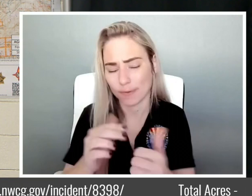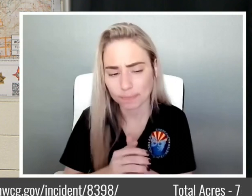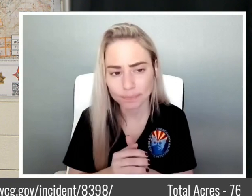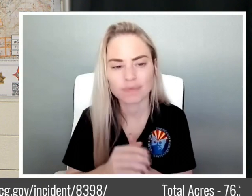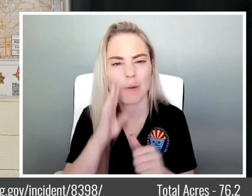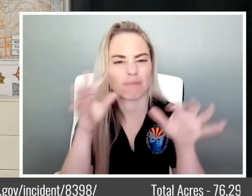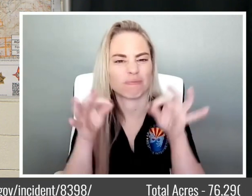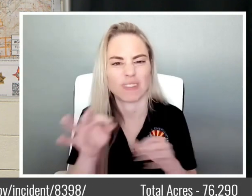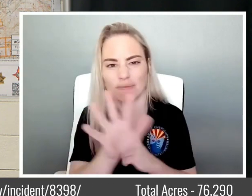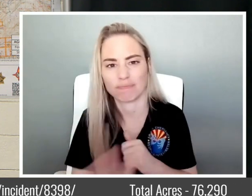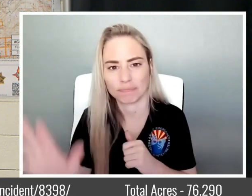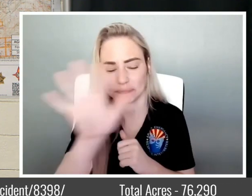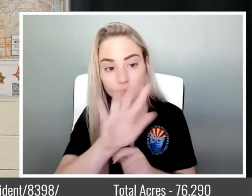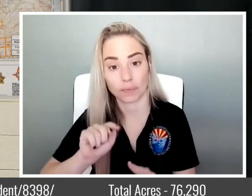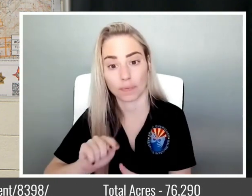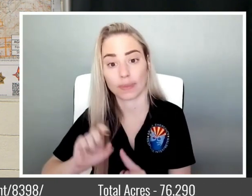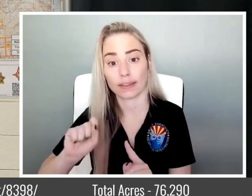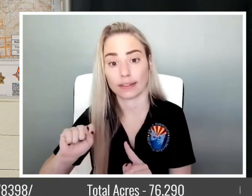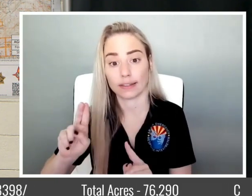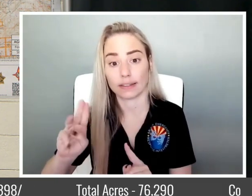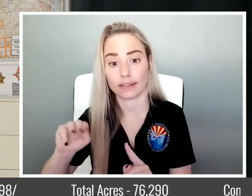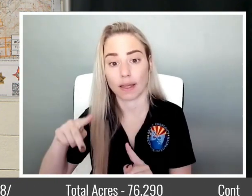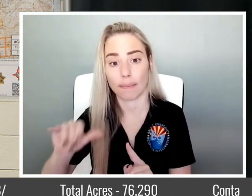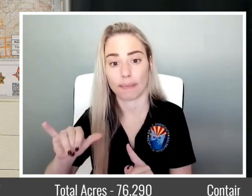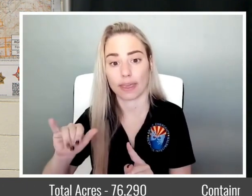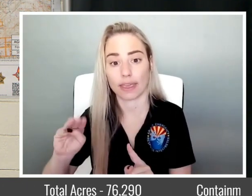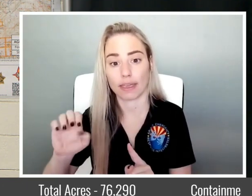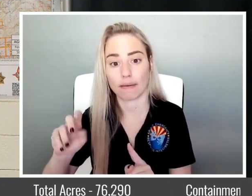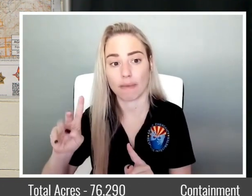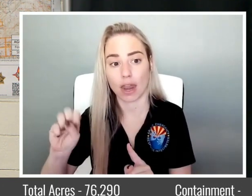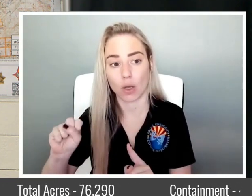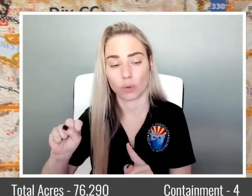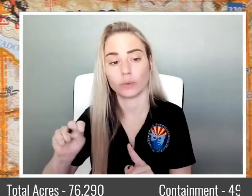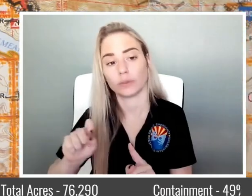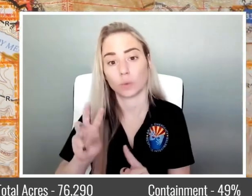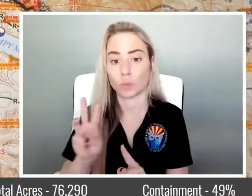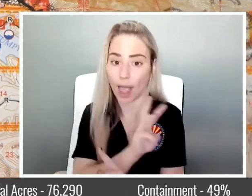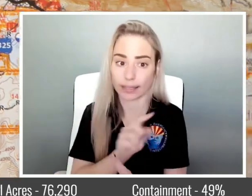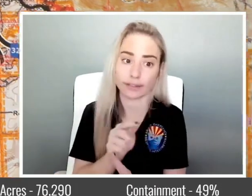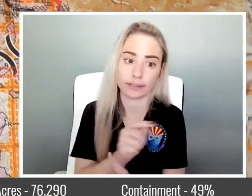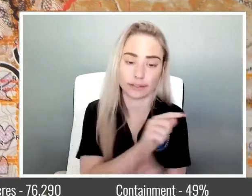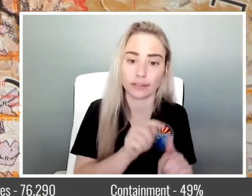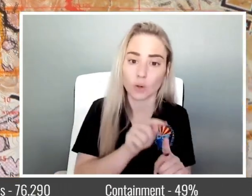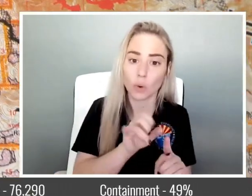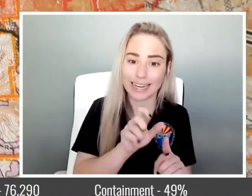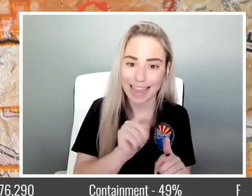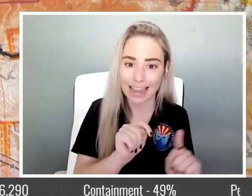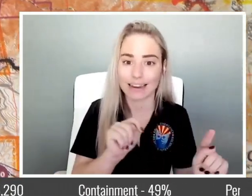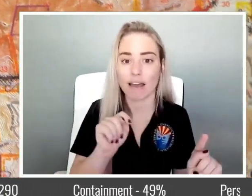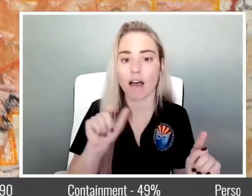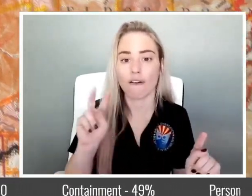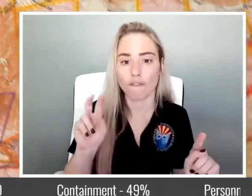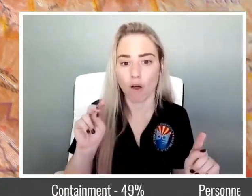is the Stumpy Meadows, Wentworth Springs area. Coming across to the west all through here, out to Quintet, up to Volcanoville, out